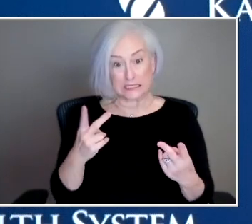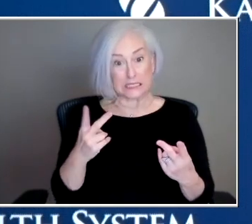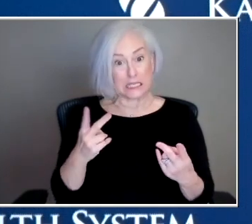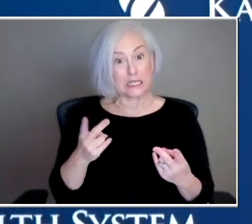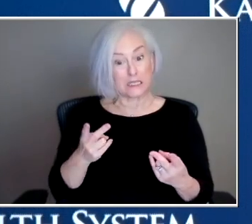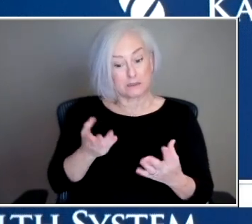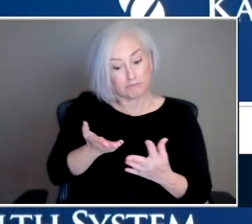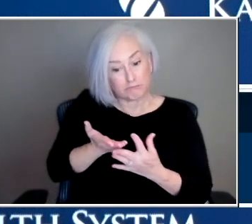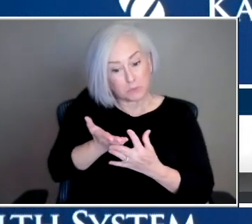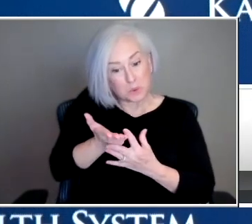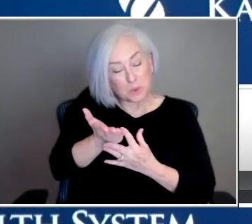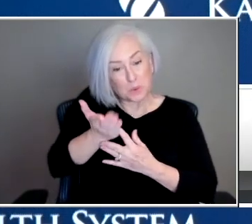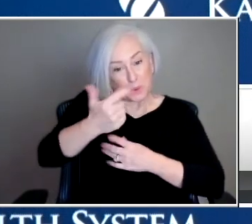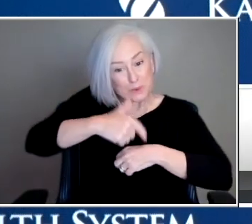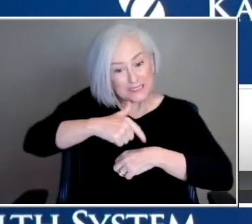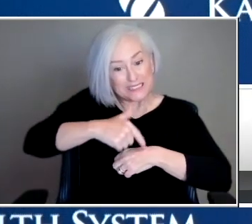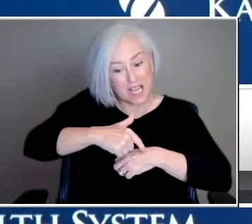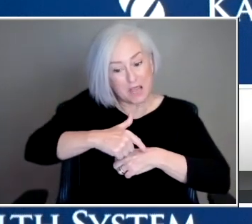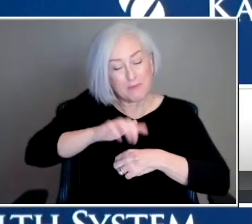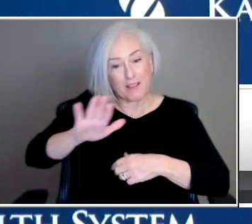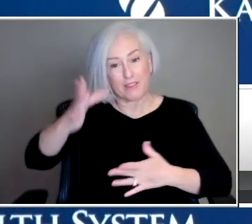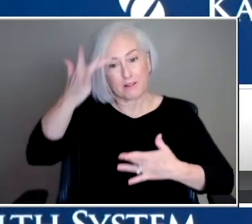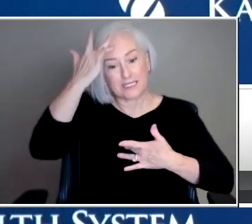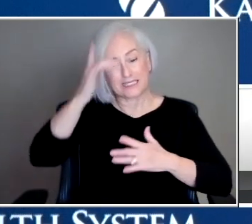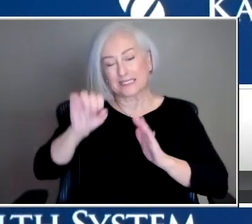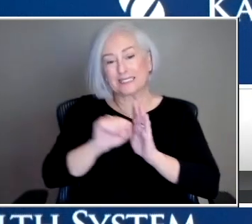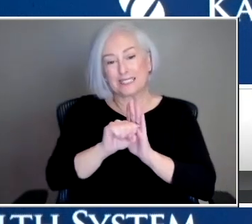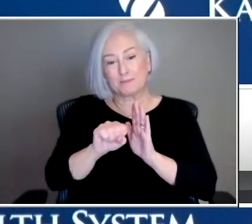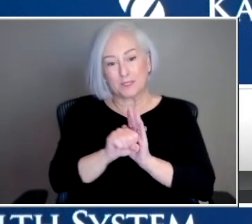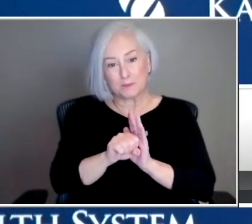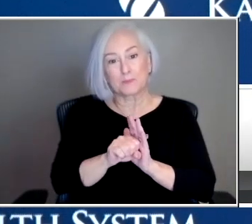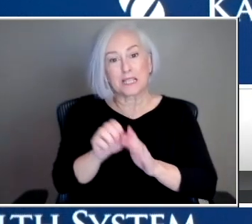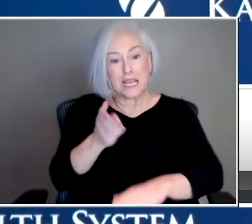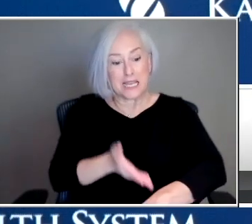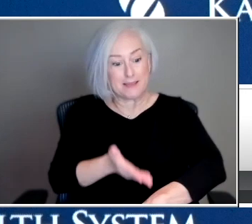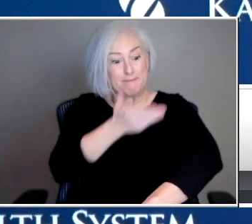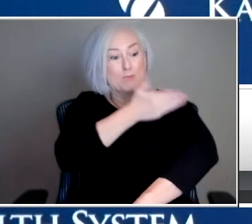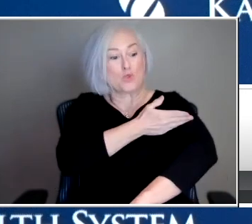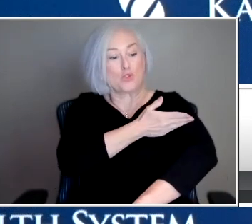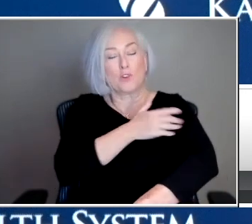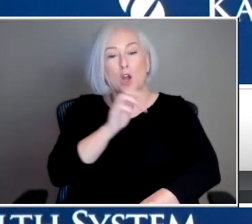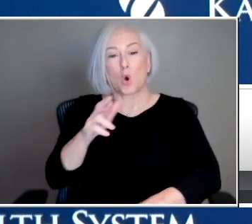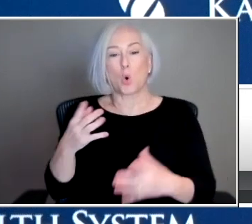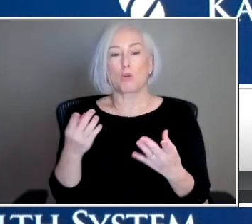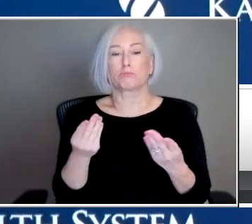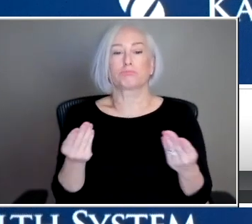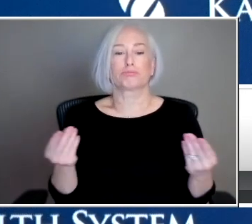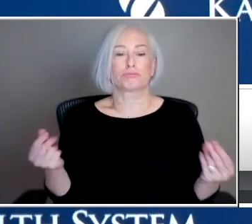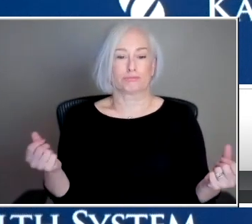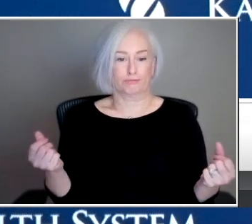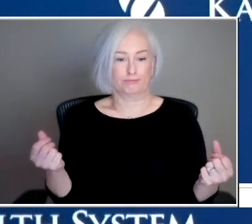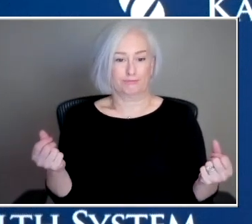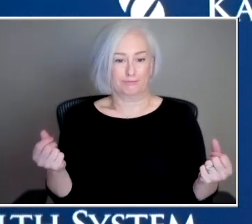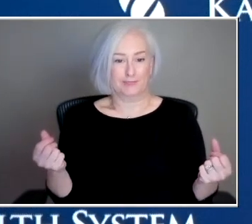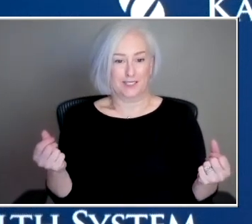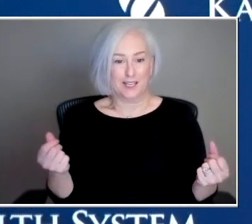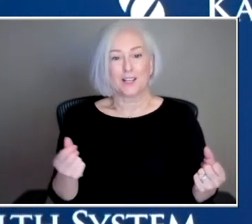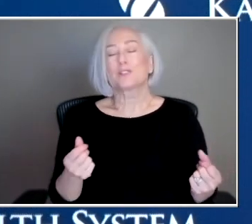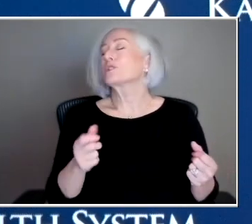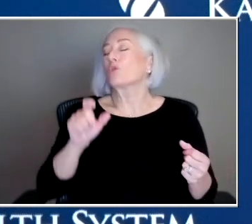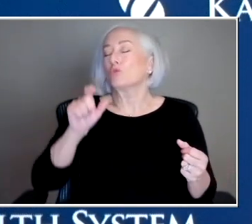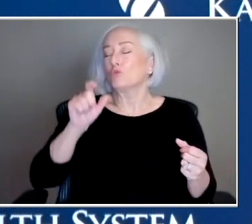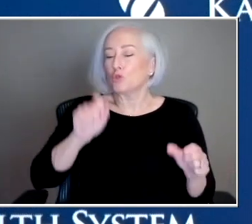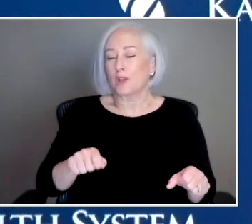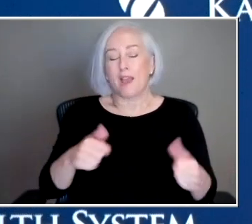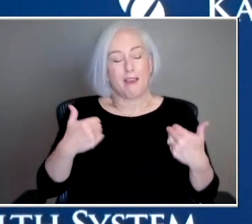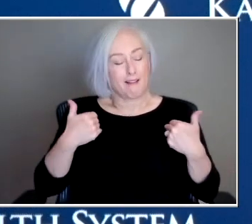get resolution of their symptoms or greatly improved symptoms. So I think there is that room there to be optimistic. We also